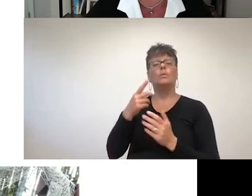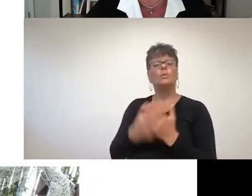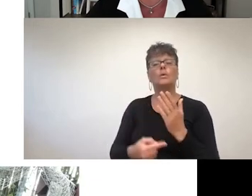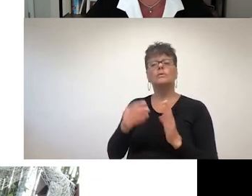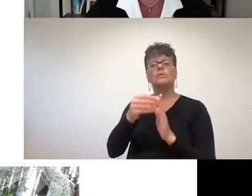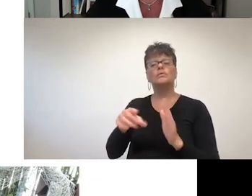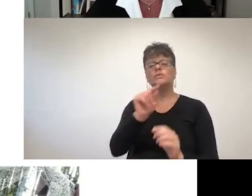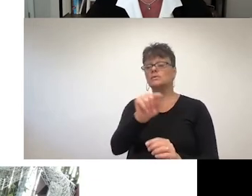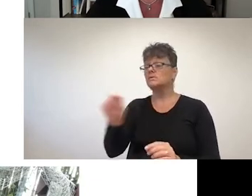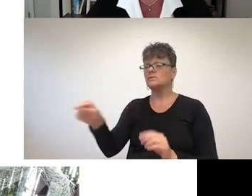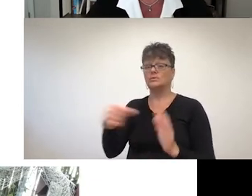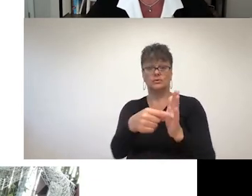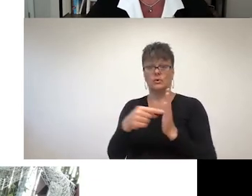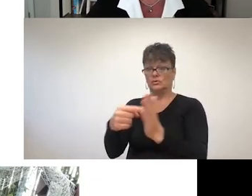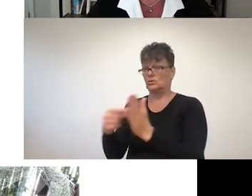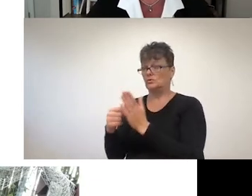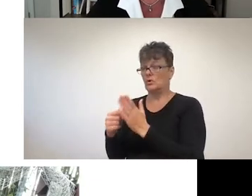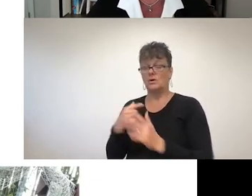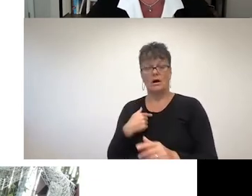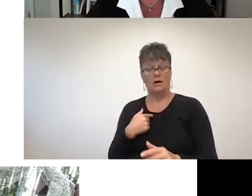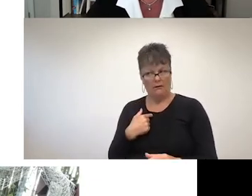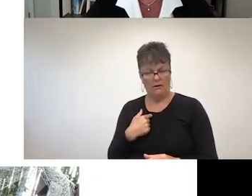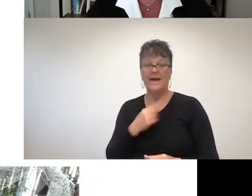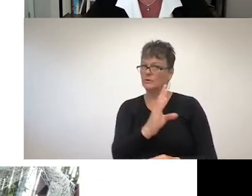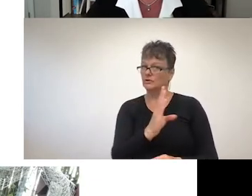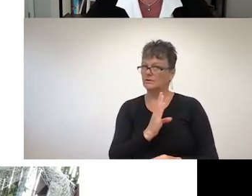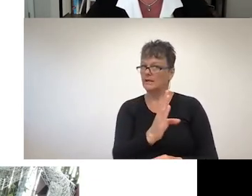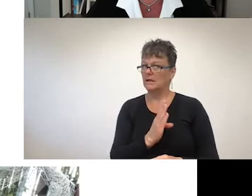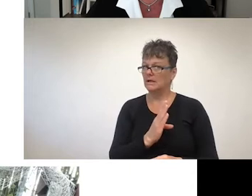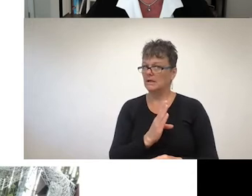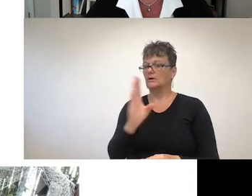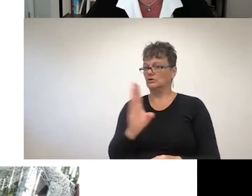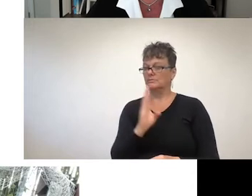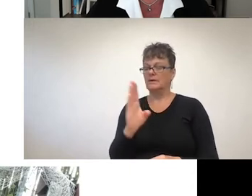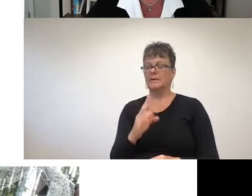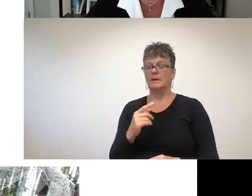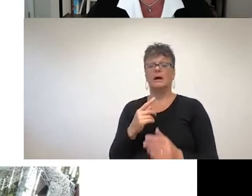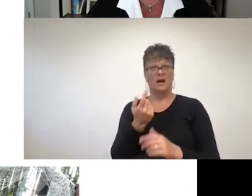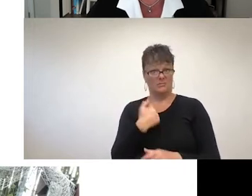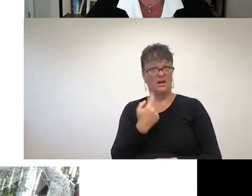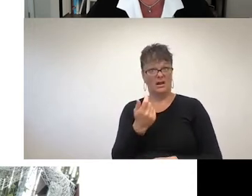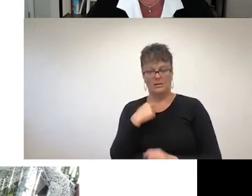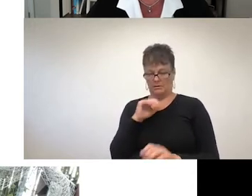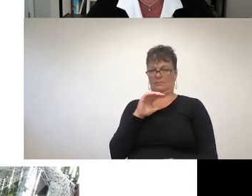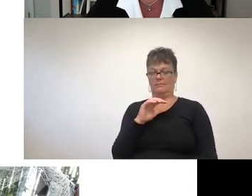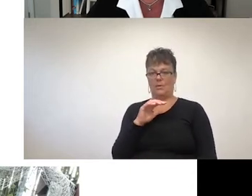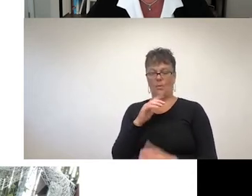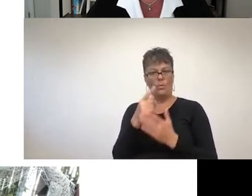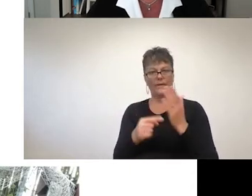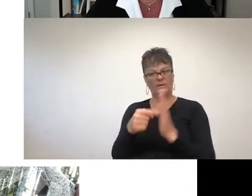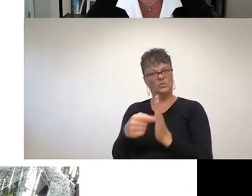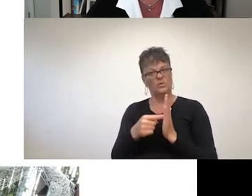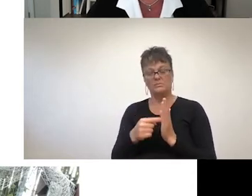were a discussion forum, but in that private space, students sent me just pictures that were so poignant, pictures